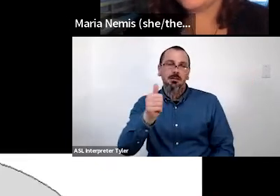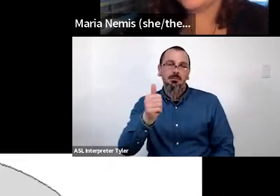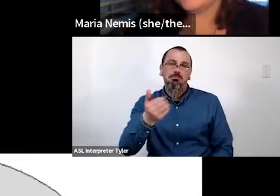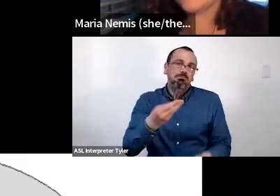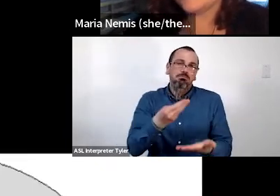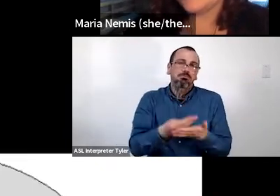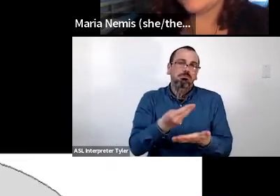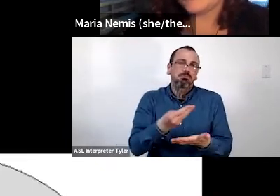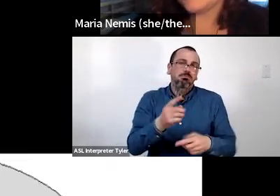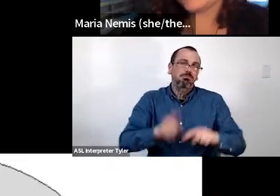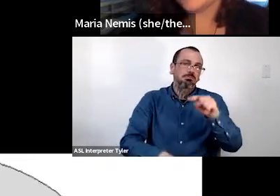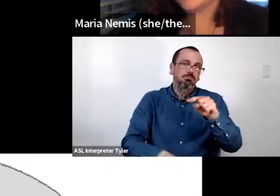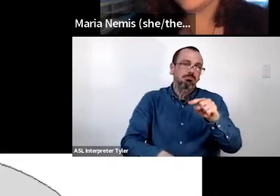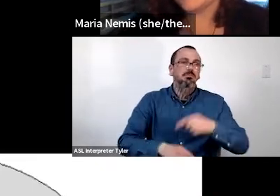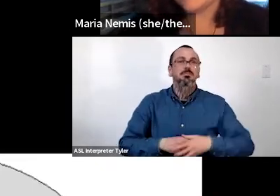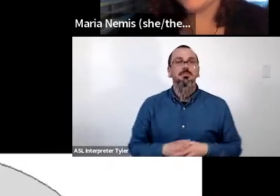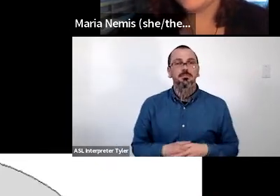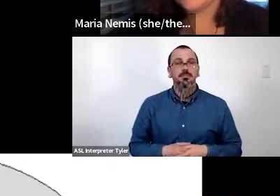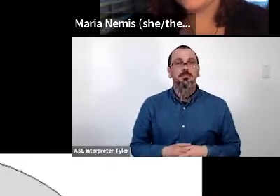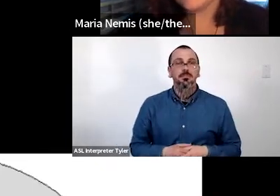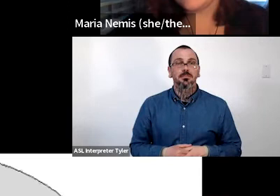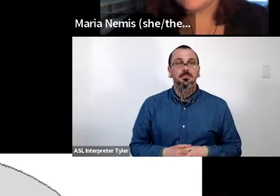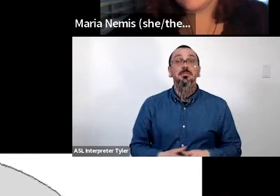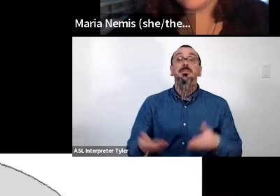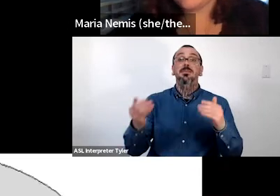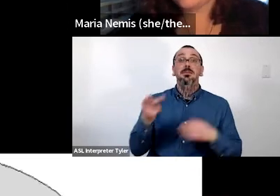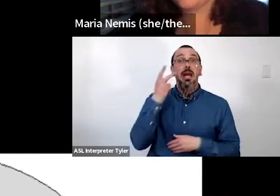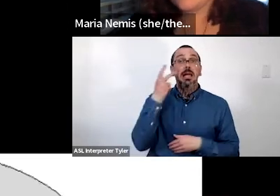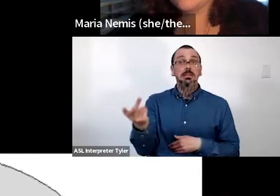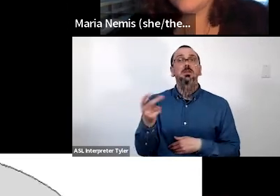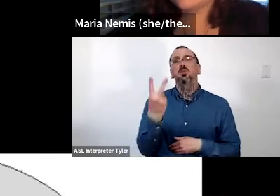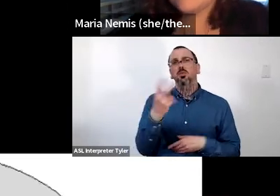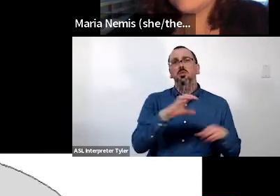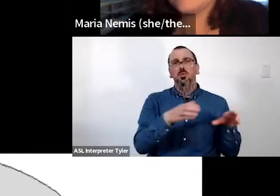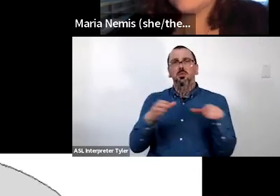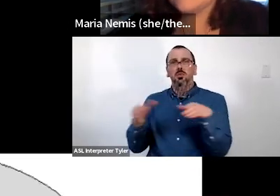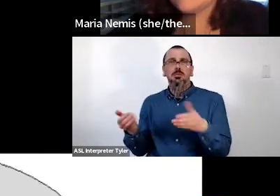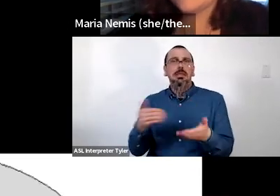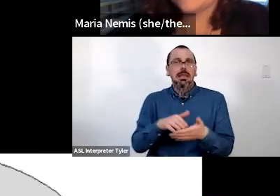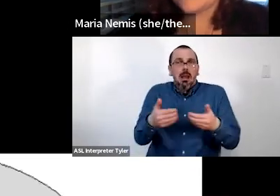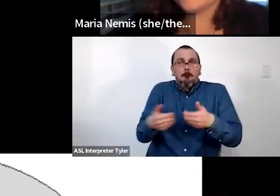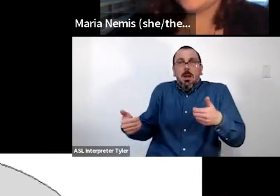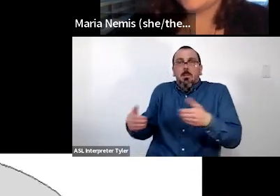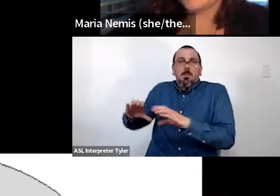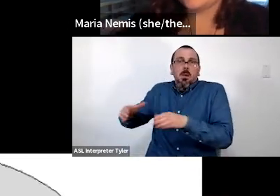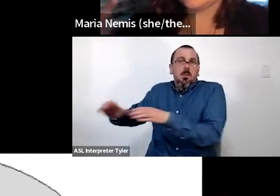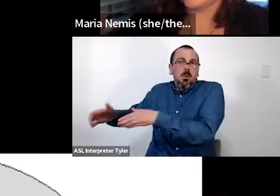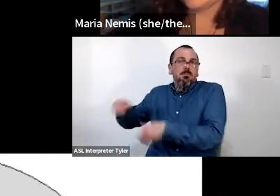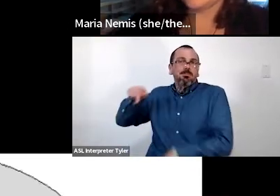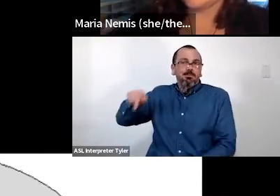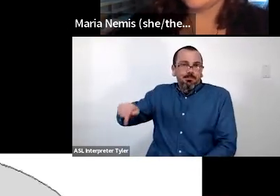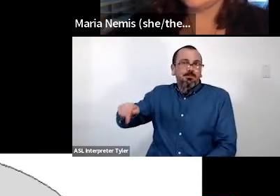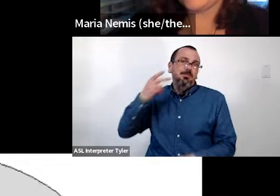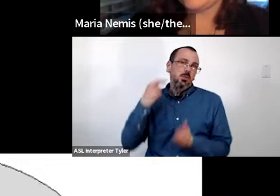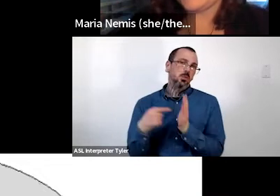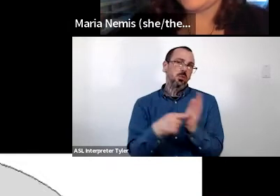This is a closer look at the two eating disorder concern subgroups. I ran my data analyses with each eating